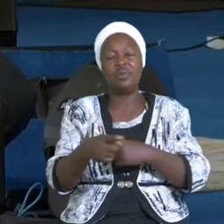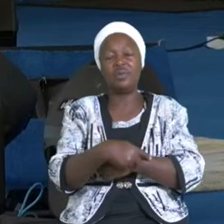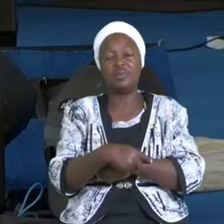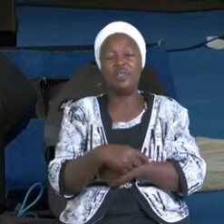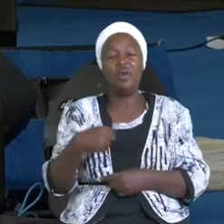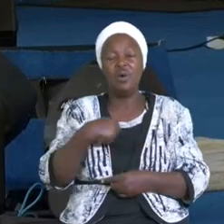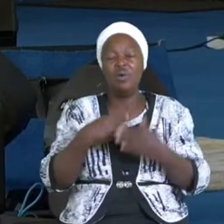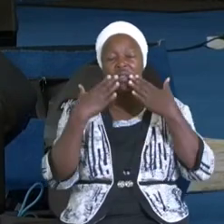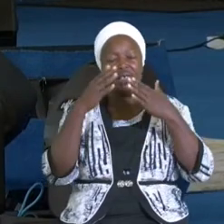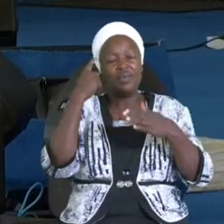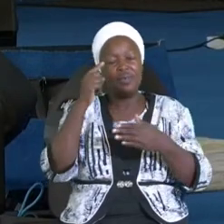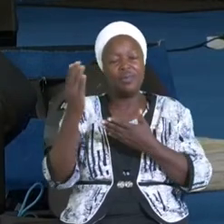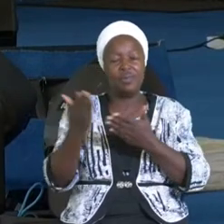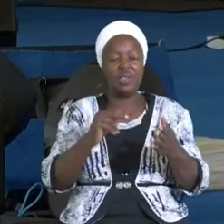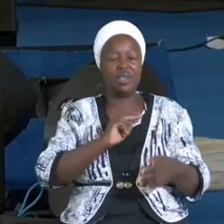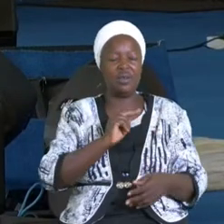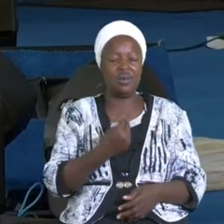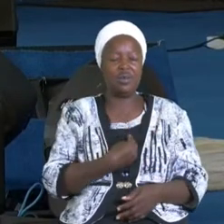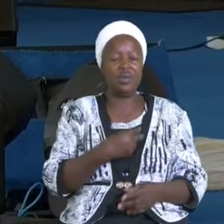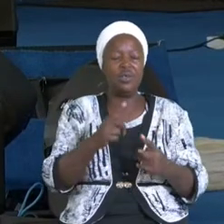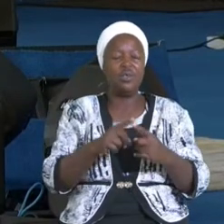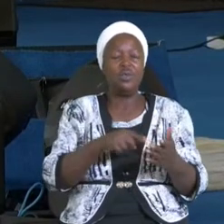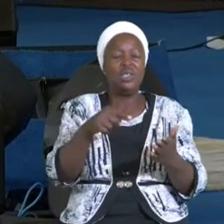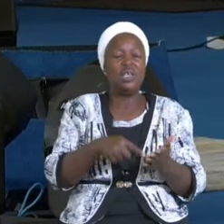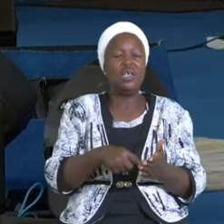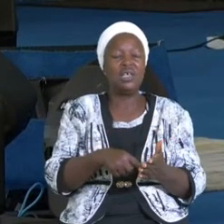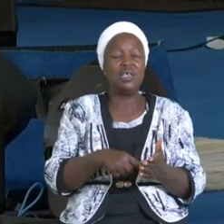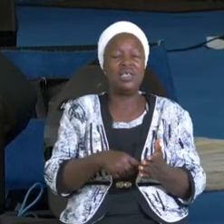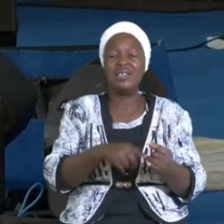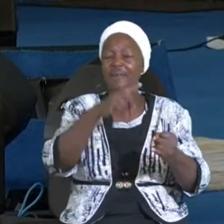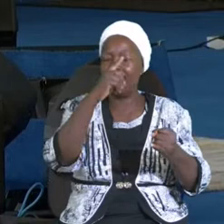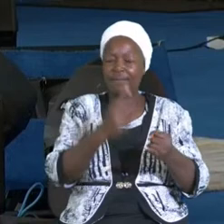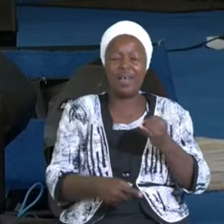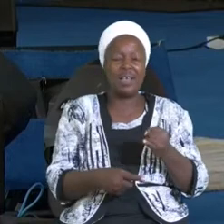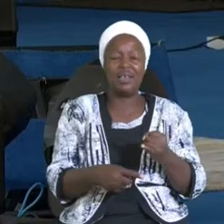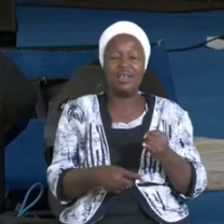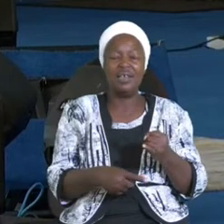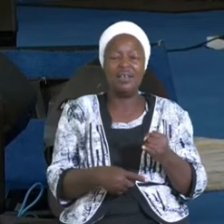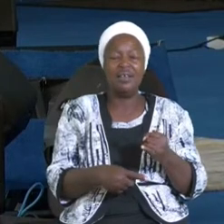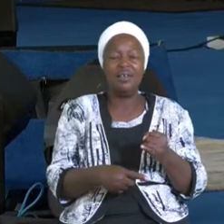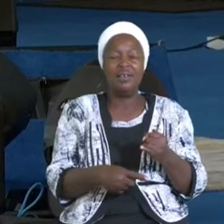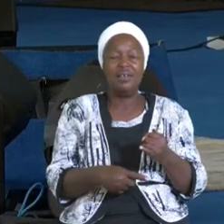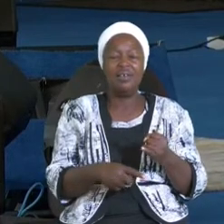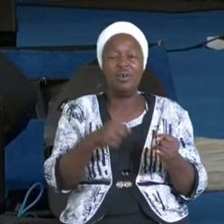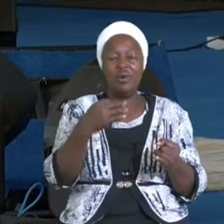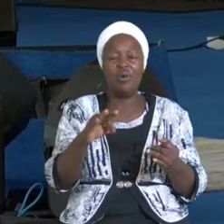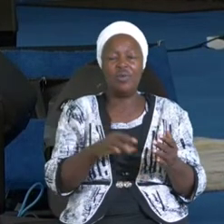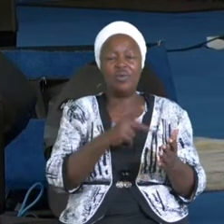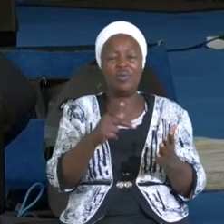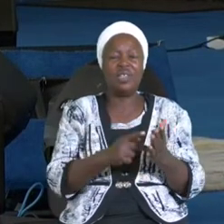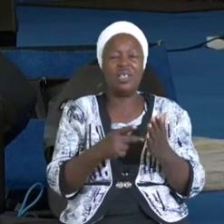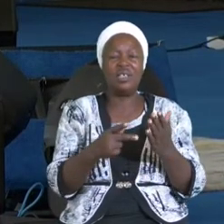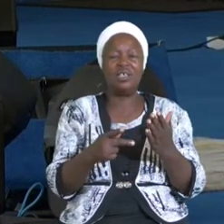bringing us to this final edge of this Easter